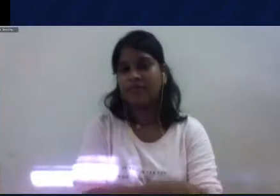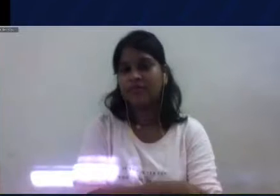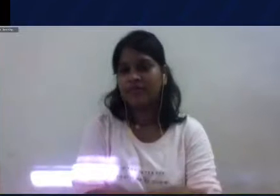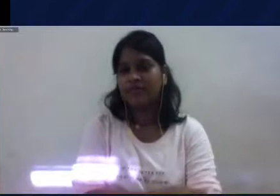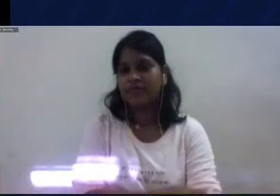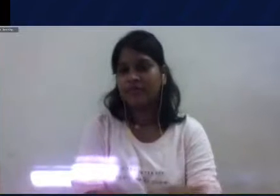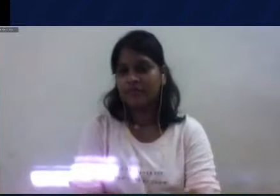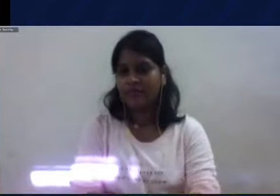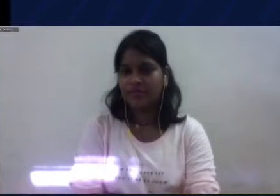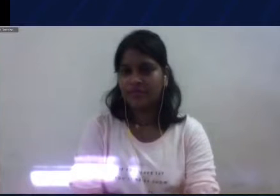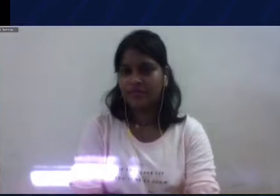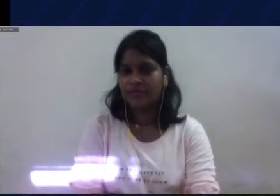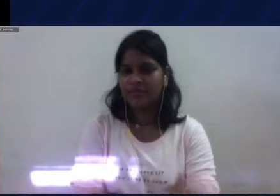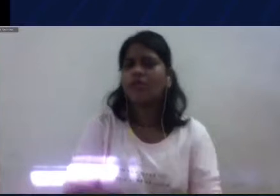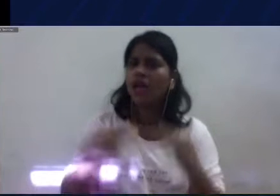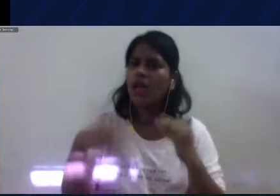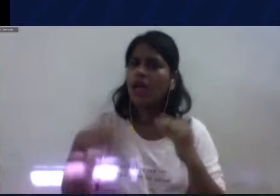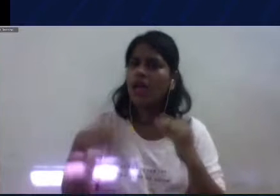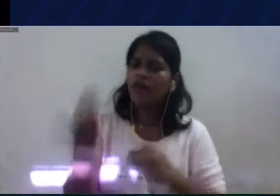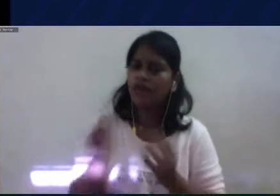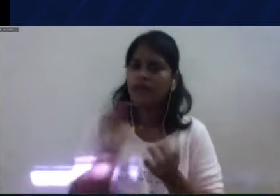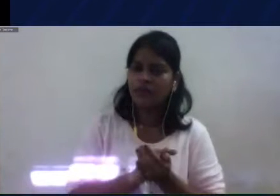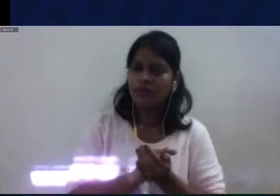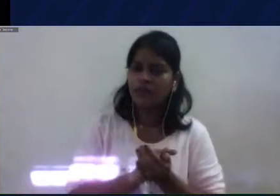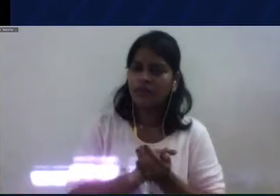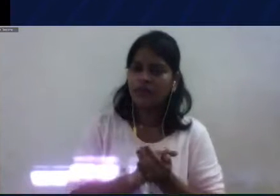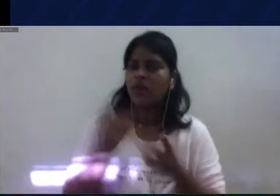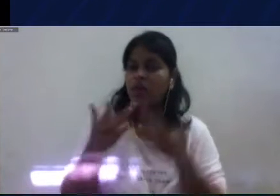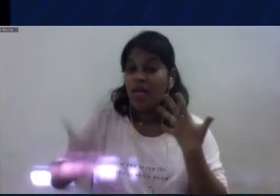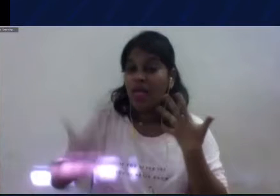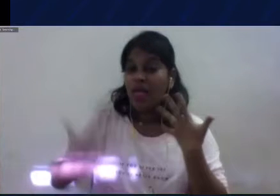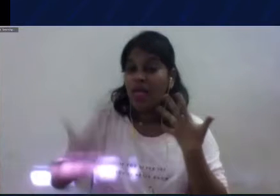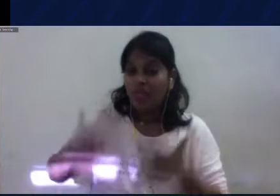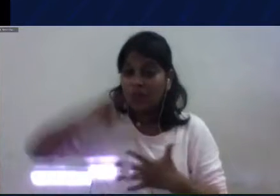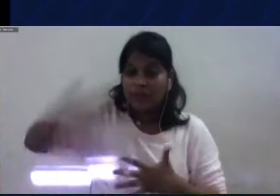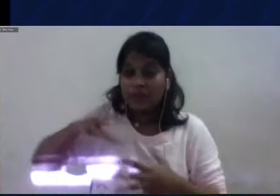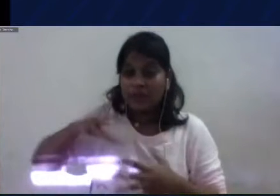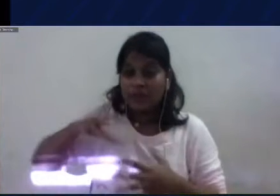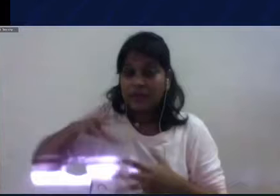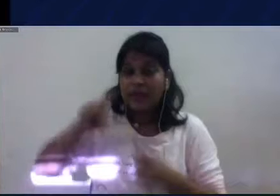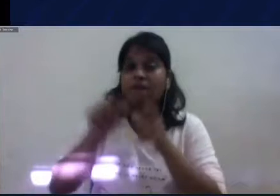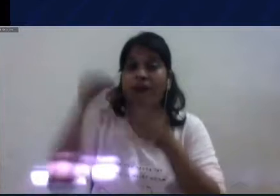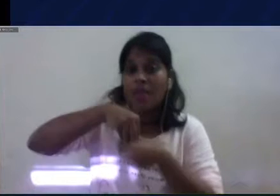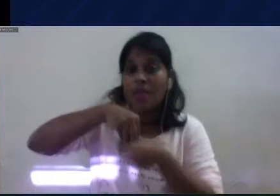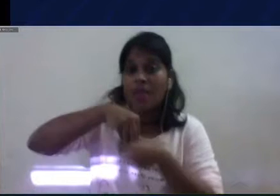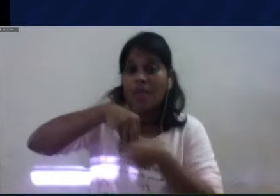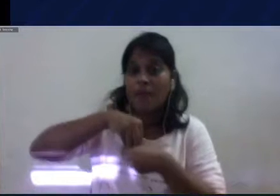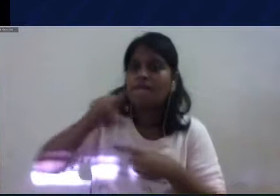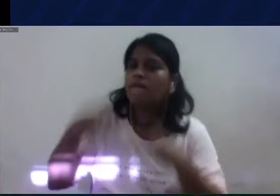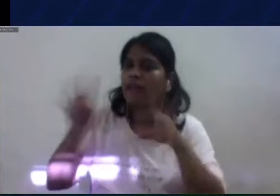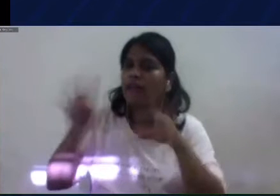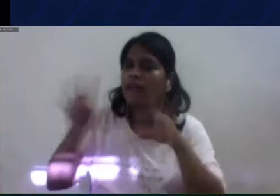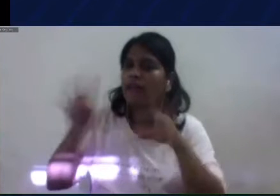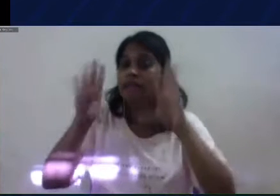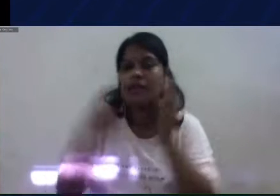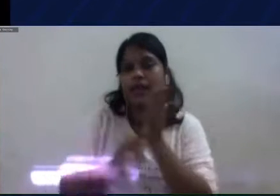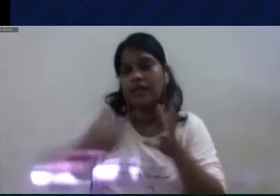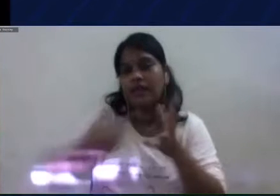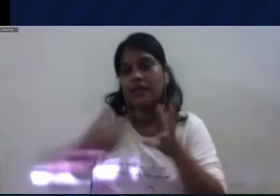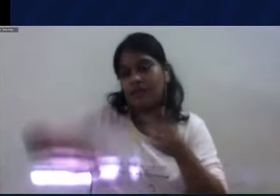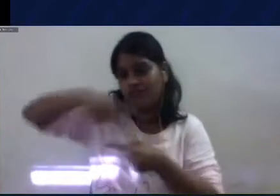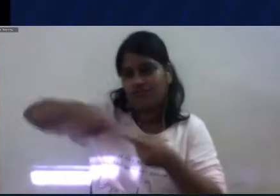section. And we would, after having eaten that hot, spicy vada pav, that person would be given a bunch of 10 rings